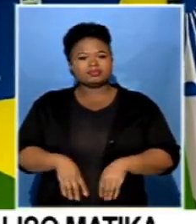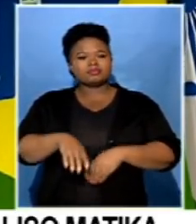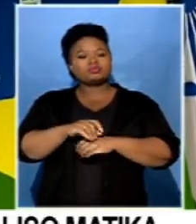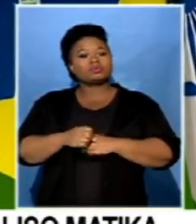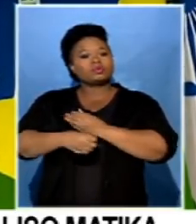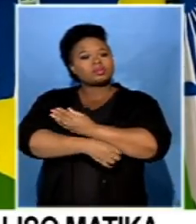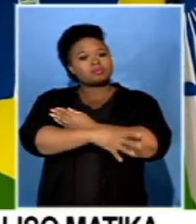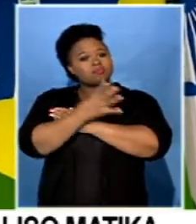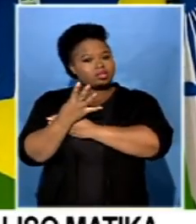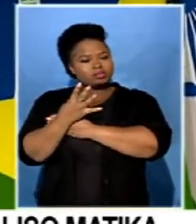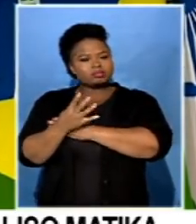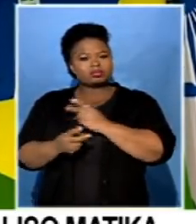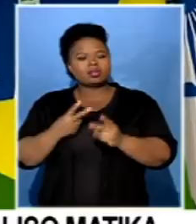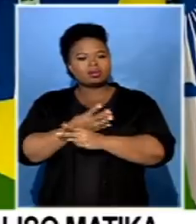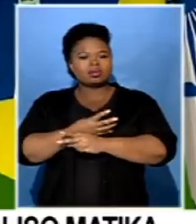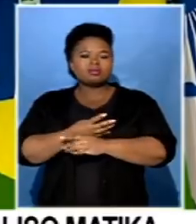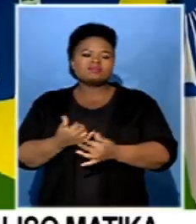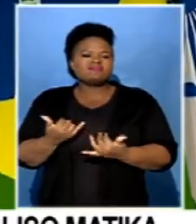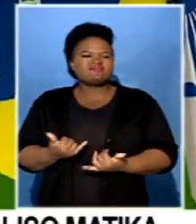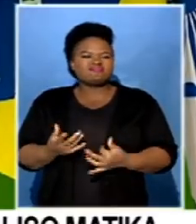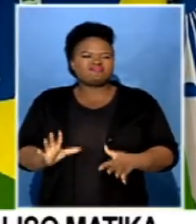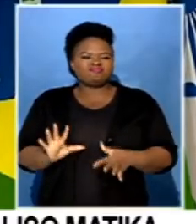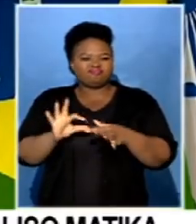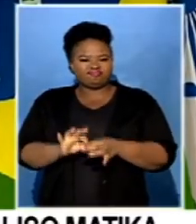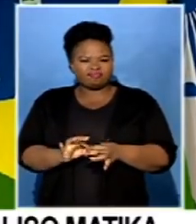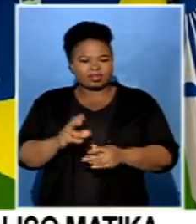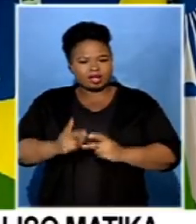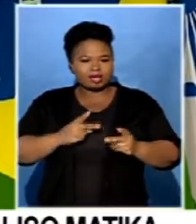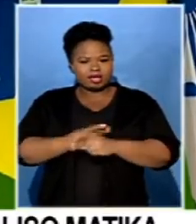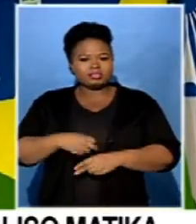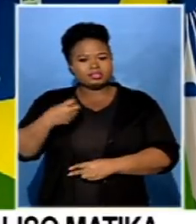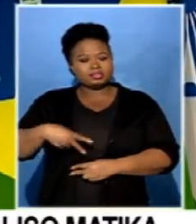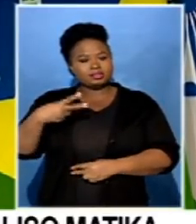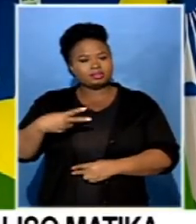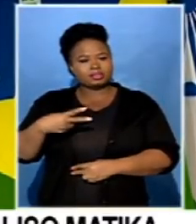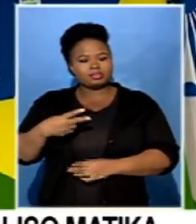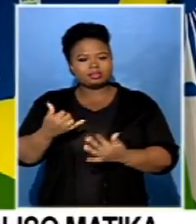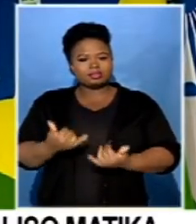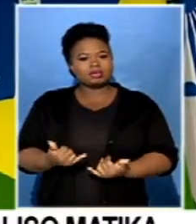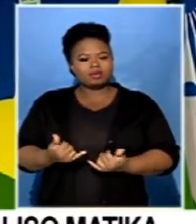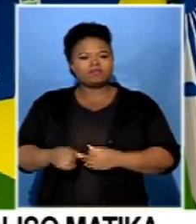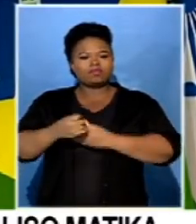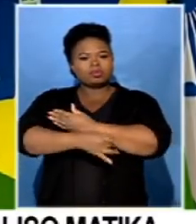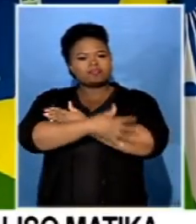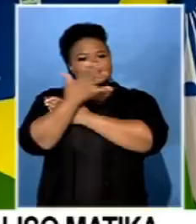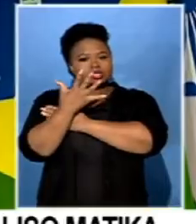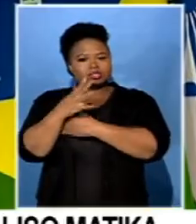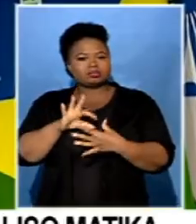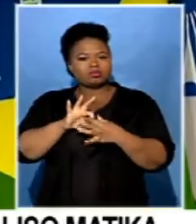cooperation, and we jointly ushered in the second golden decade of BRICS